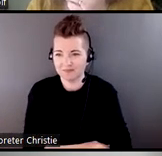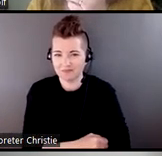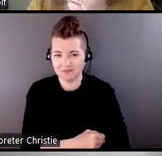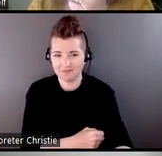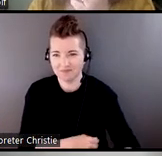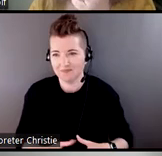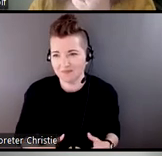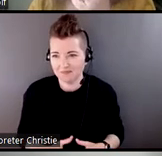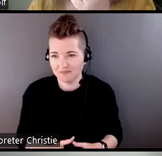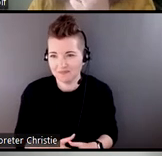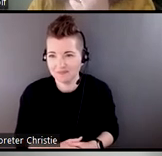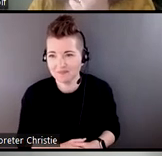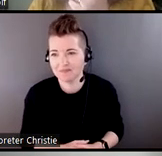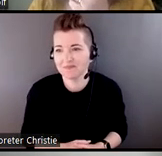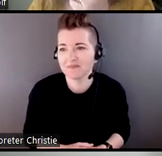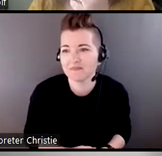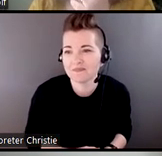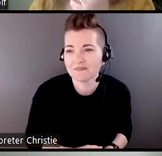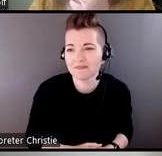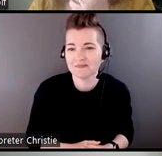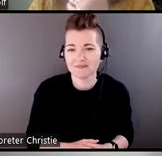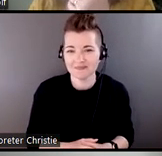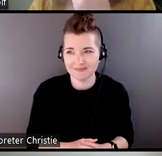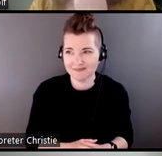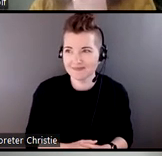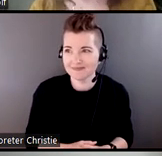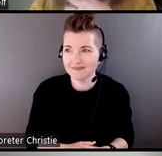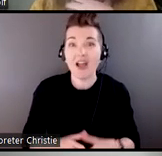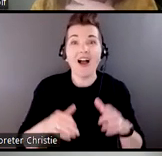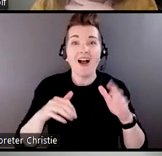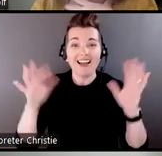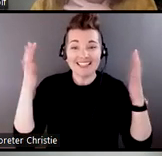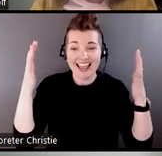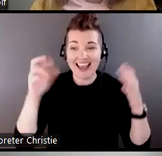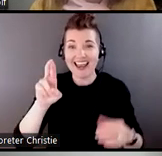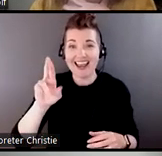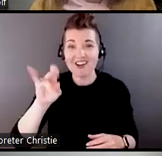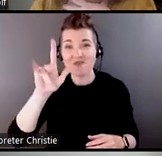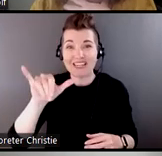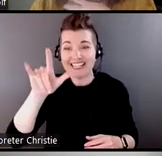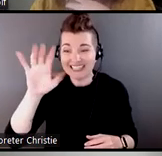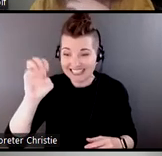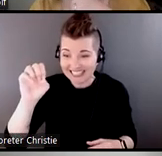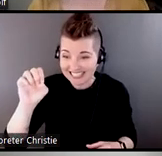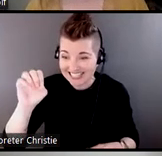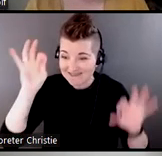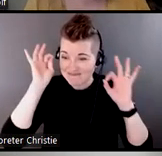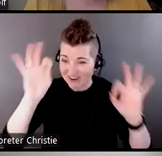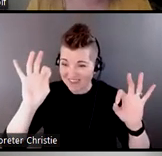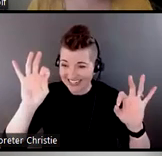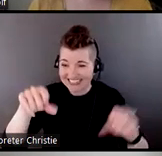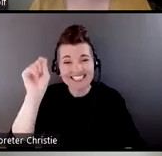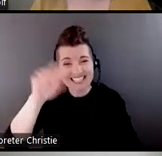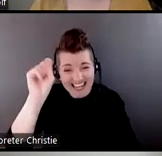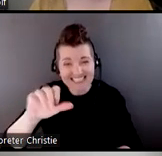Sheck. All right. April. Good for you, Ricky Lee. You were on the ball with that. That's fantastic. Okay, let